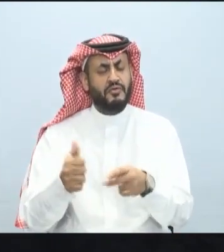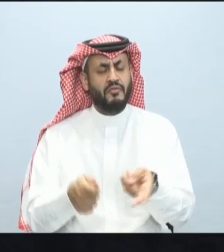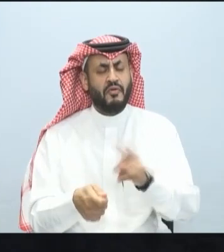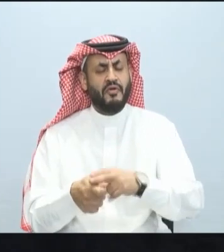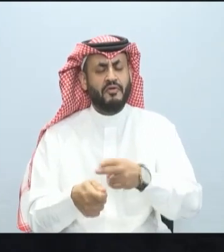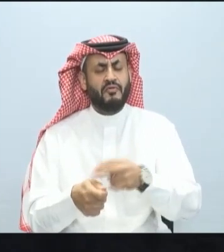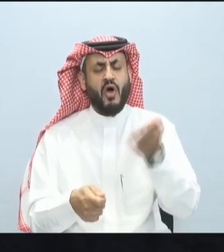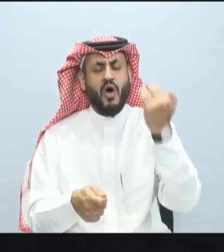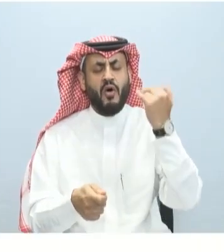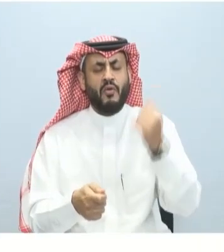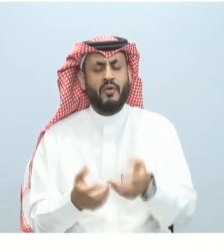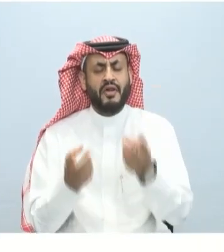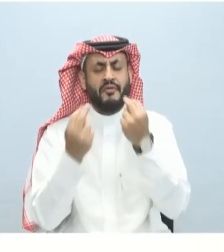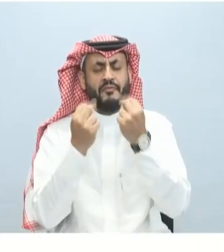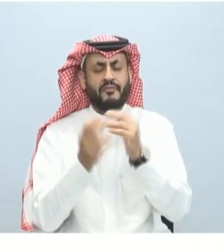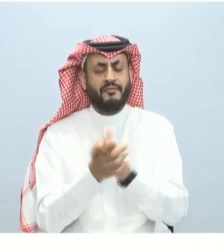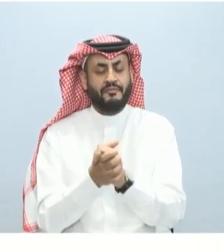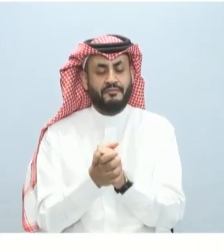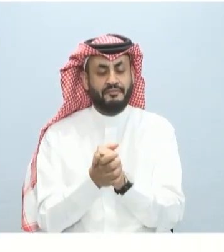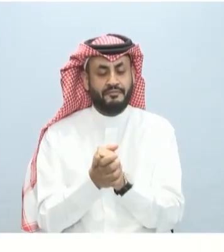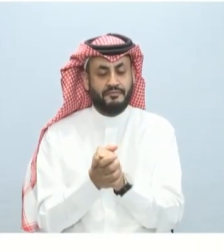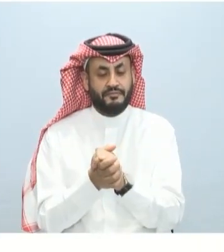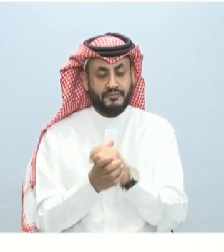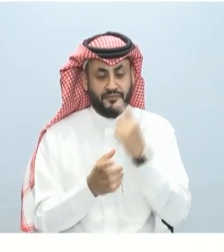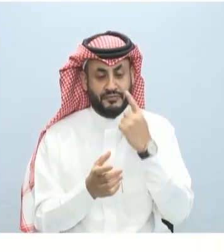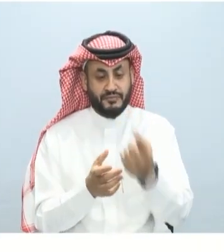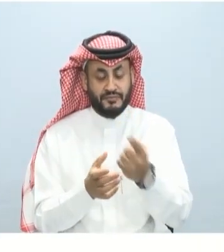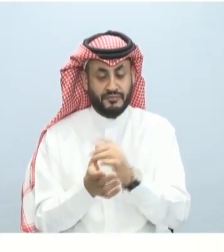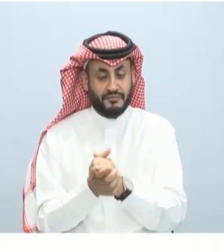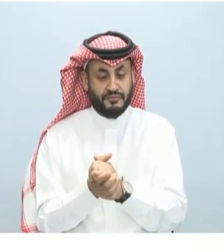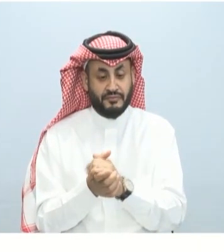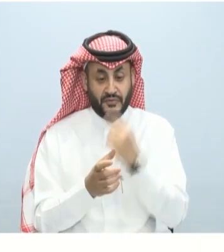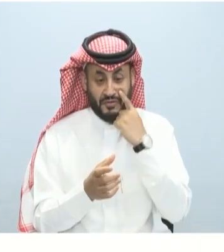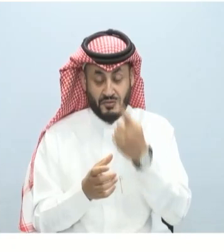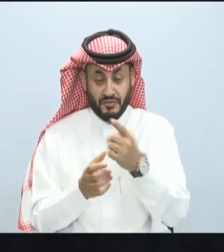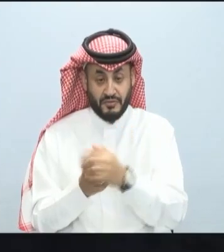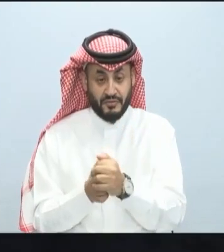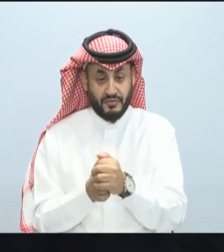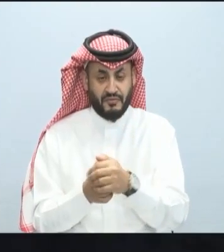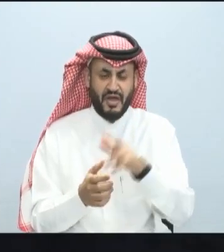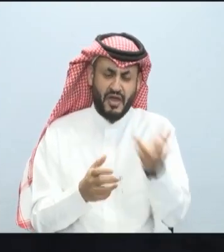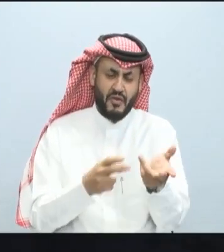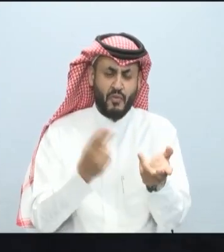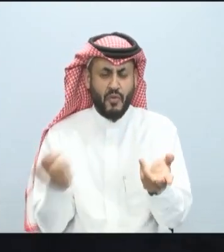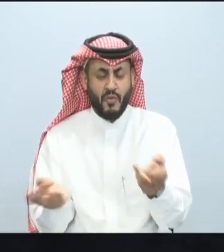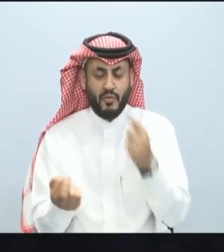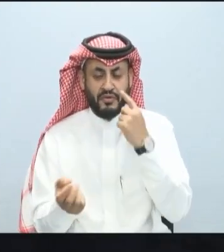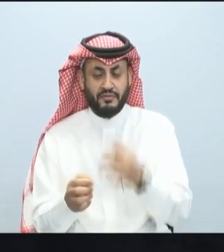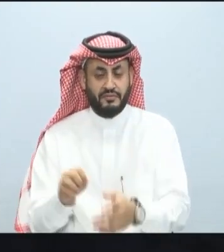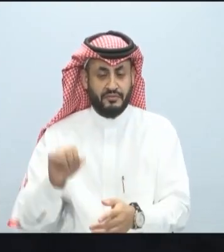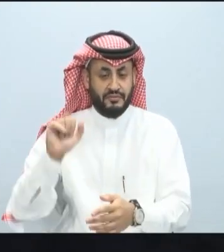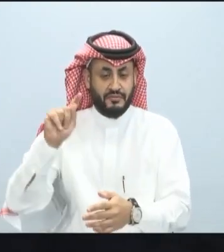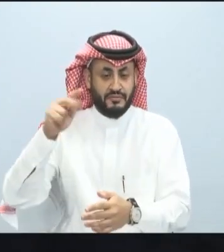studied. So you can see here that I used either or, which is a grammar point that we learned throughout the